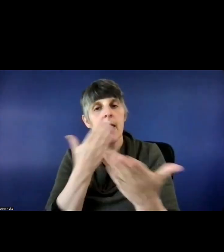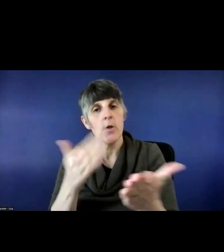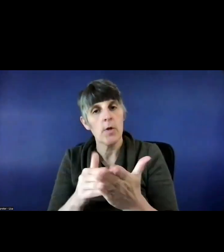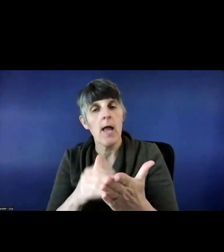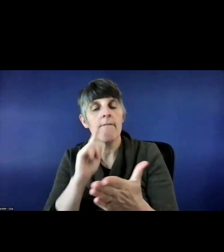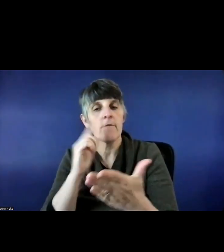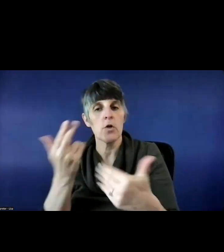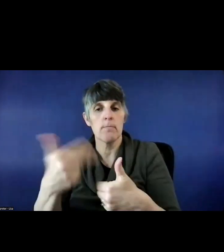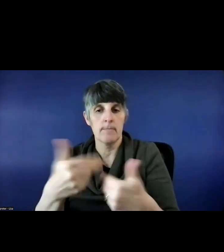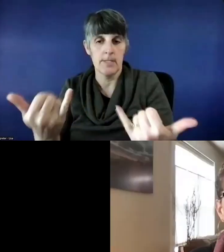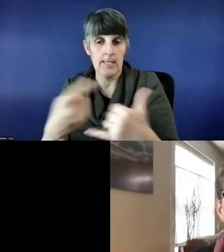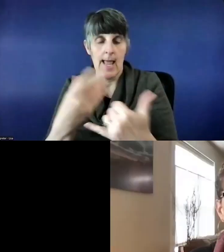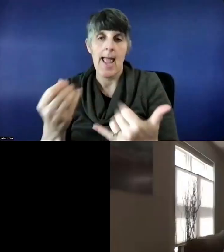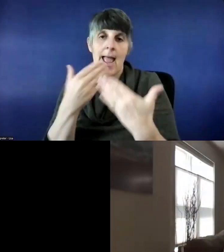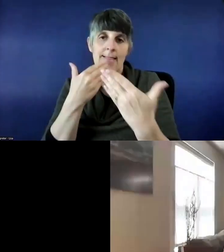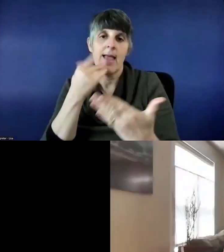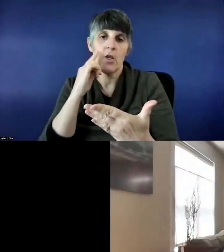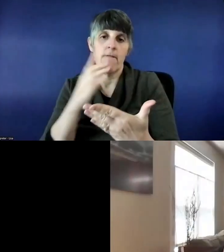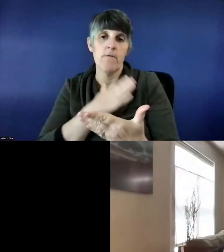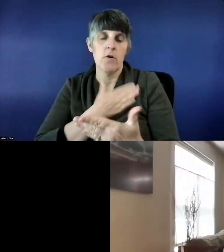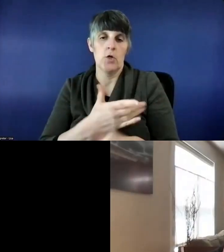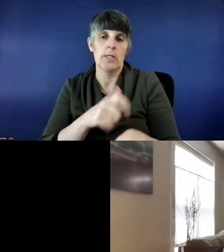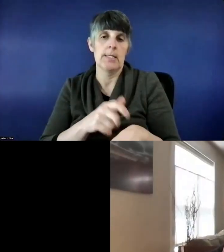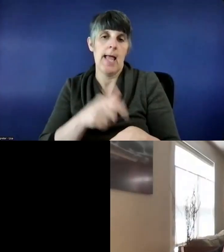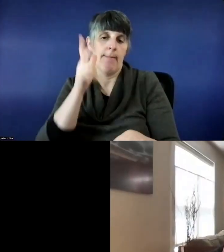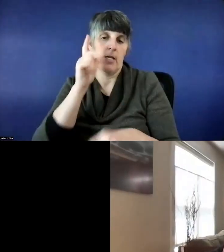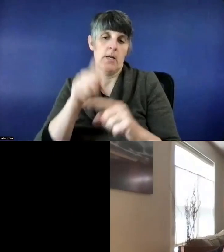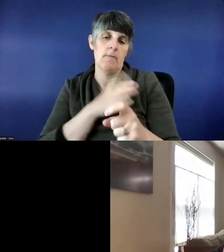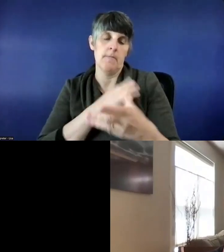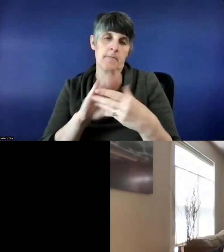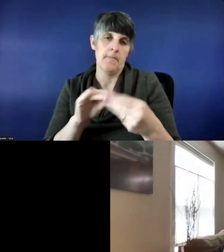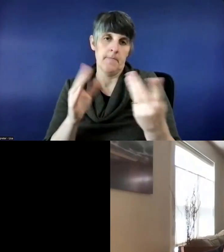here today, and thank you for taking the time to hear from me.